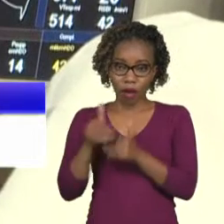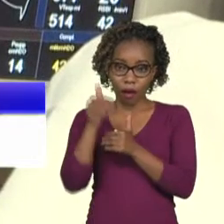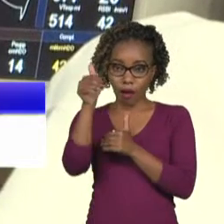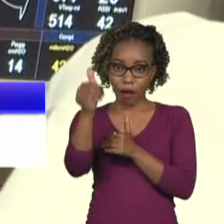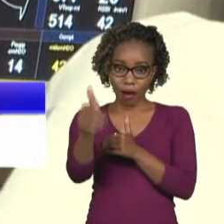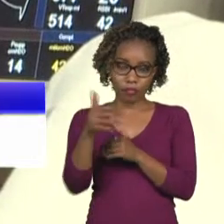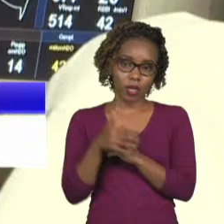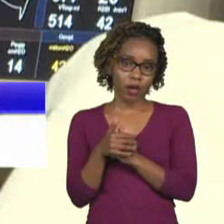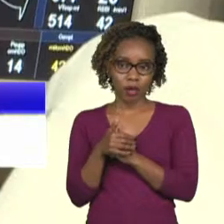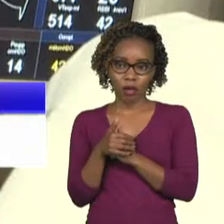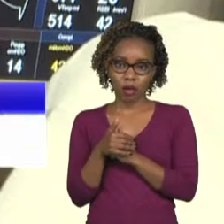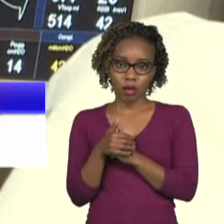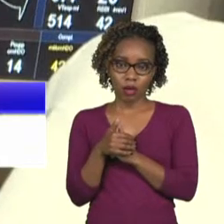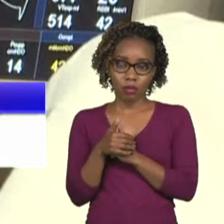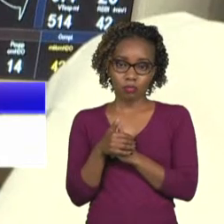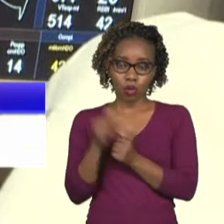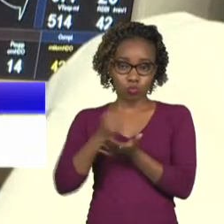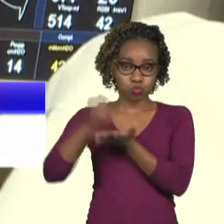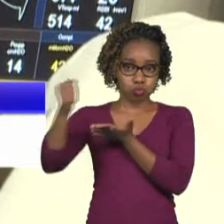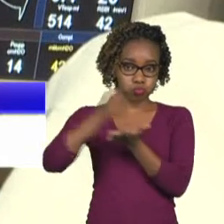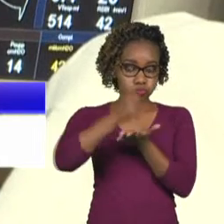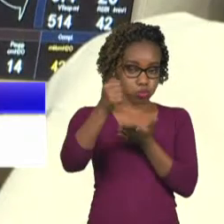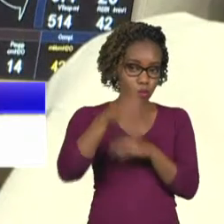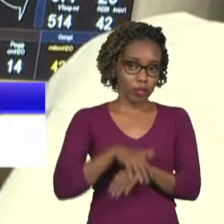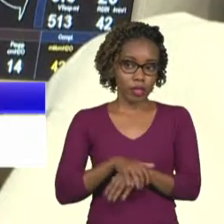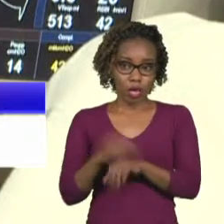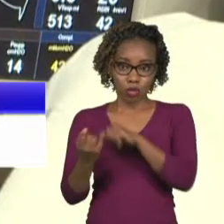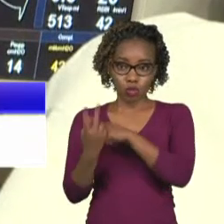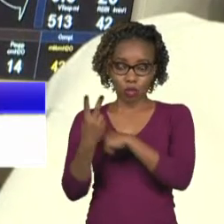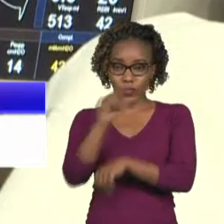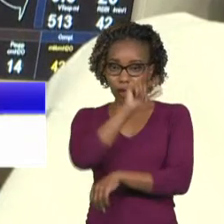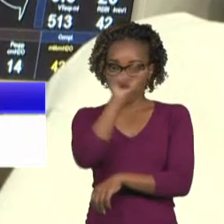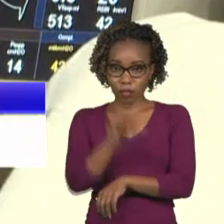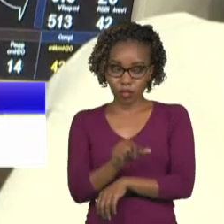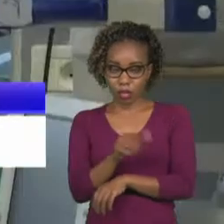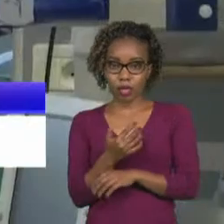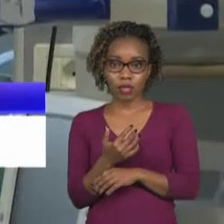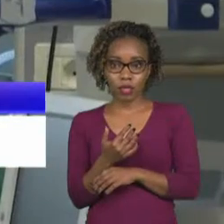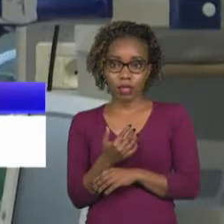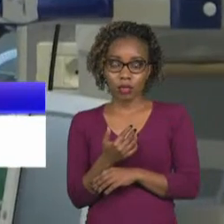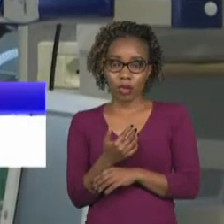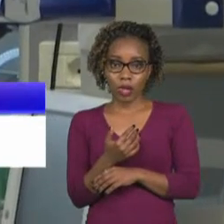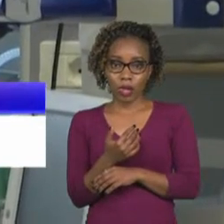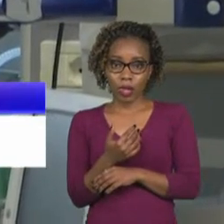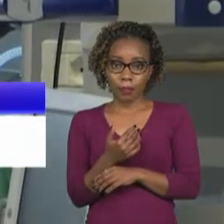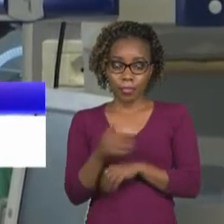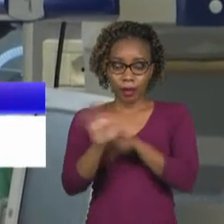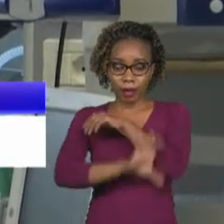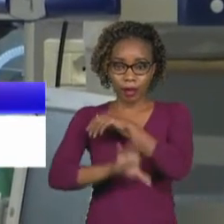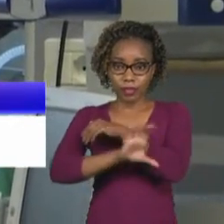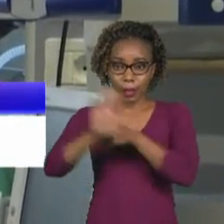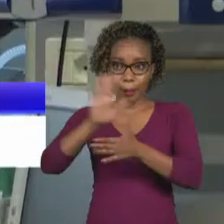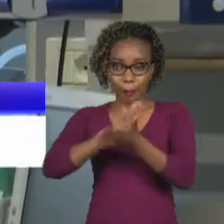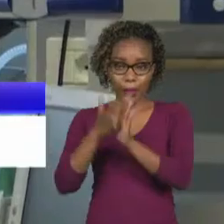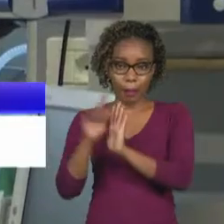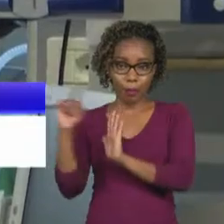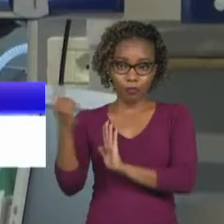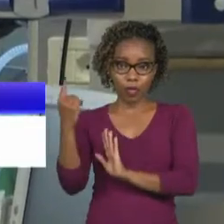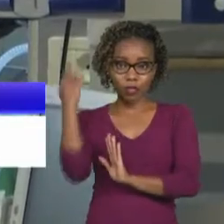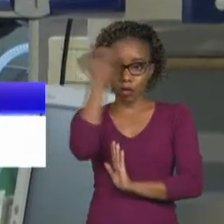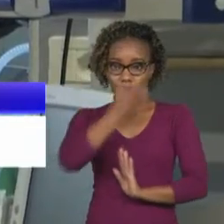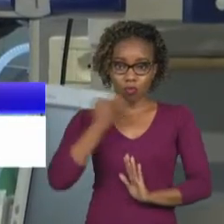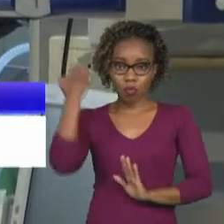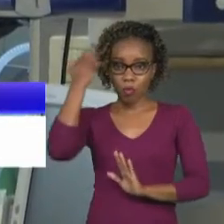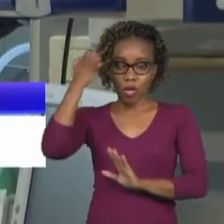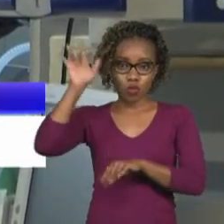series of chaotic postings. Calabria, the toe of Italy's boat, was spared the worst when the country became the first in Europe to be